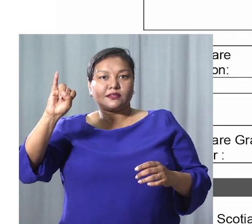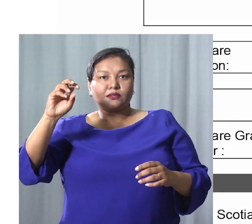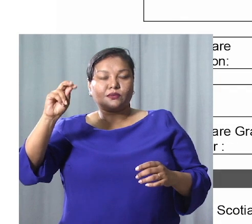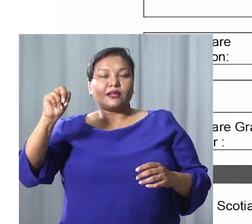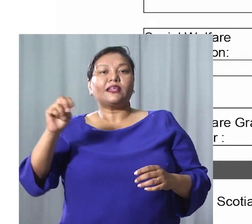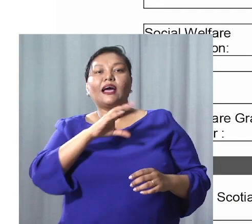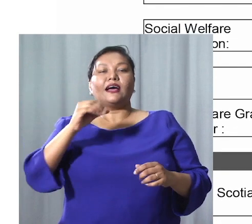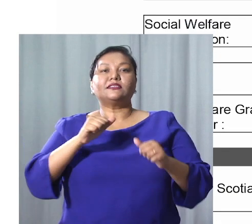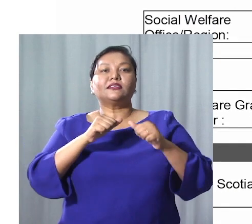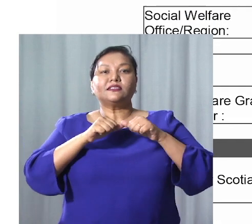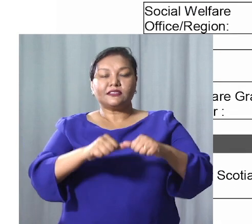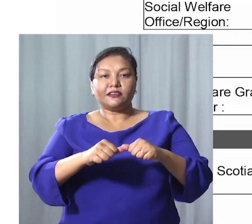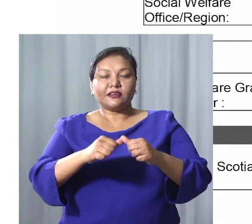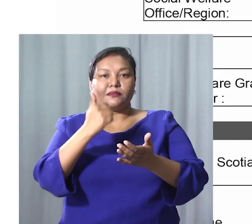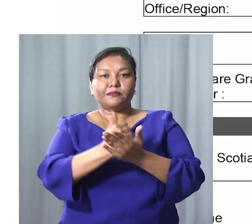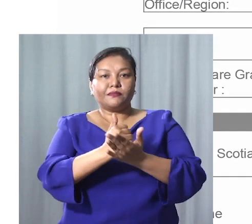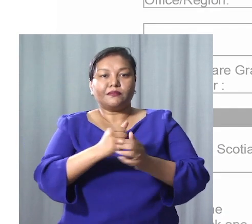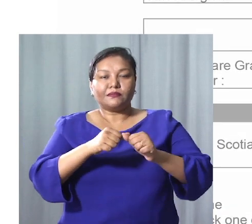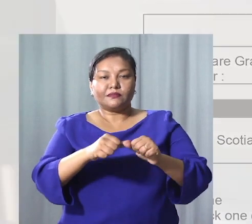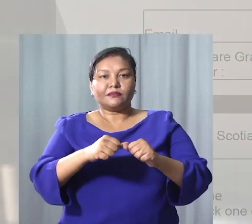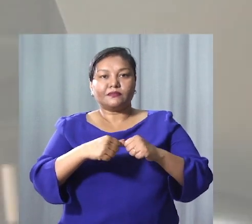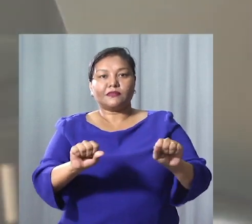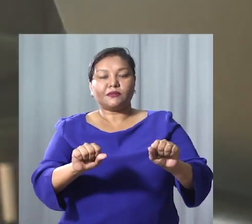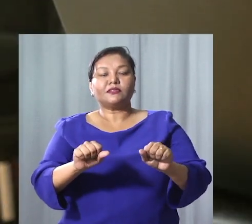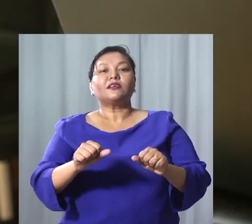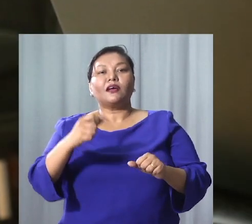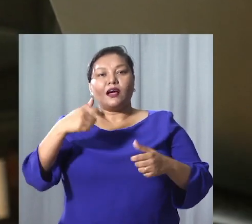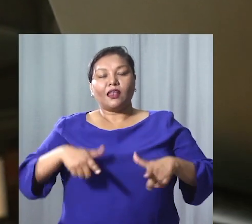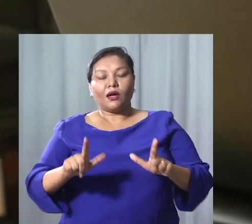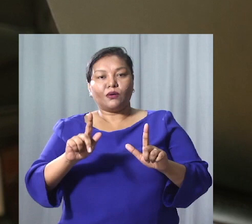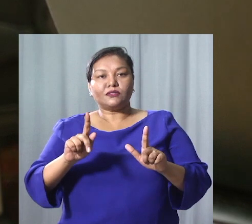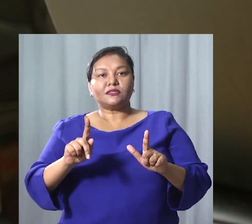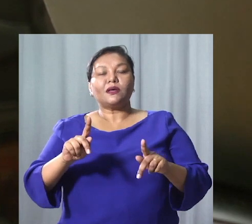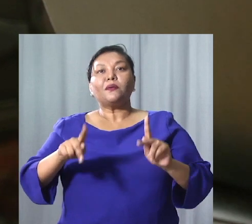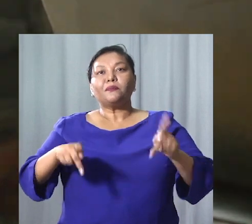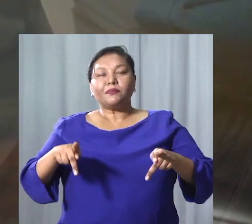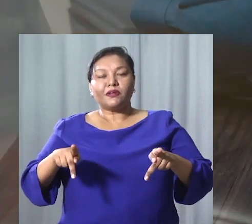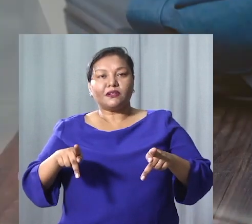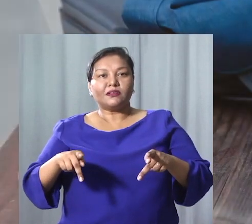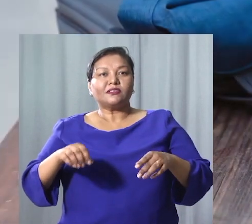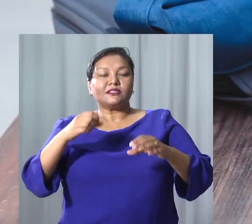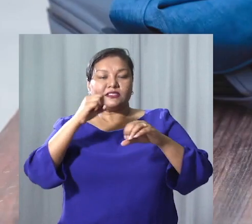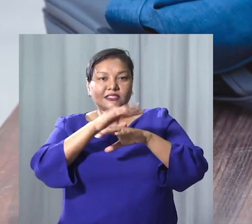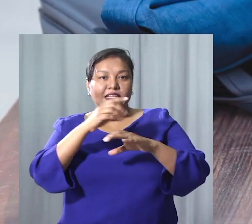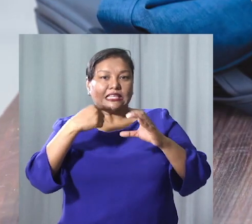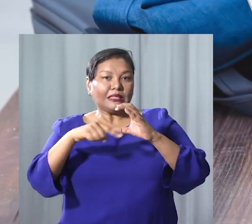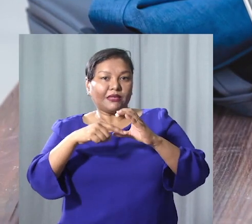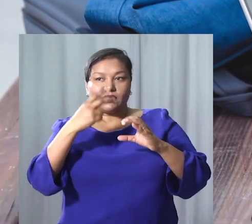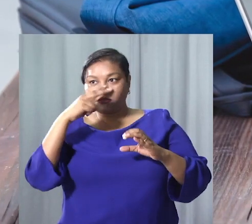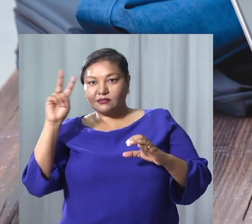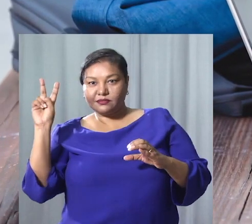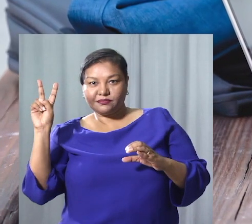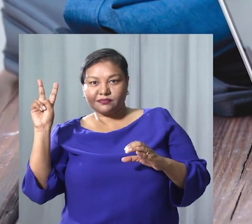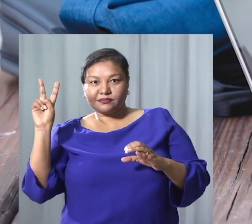DD, allow our qualifying citizens to email applications via a dedicated email address, which